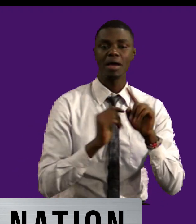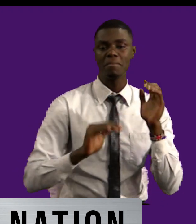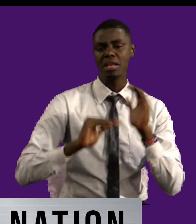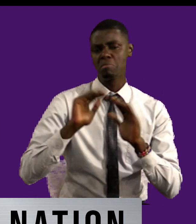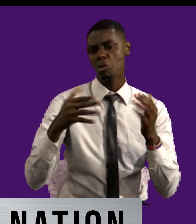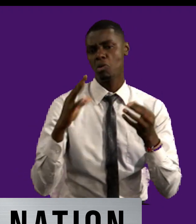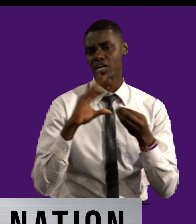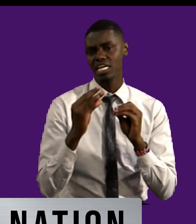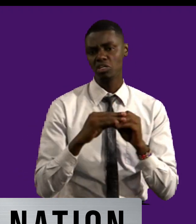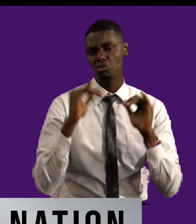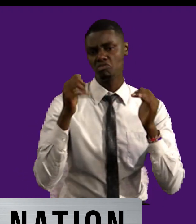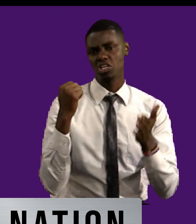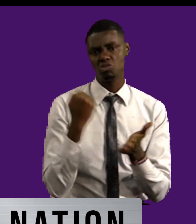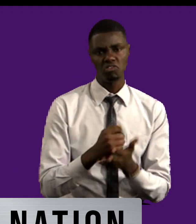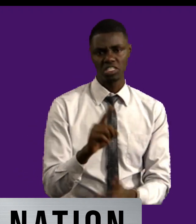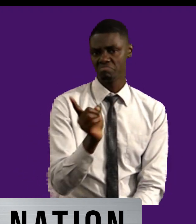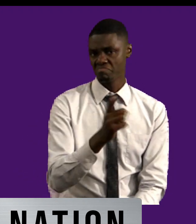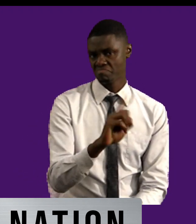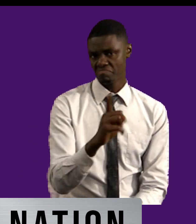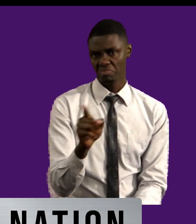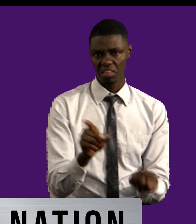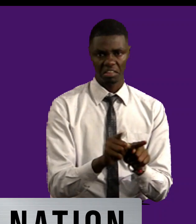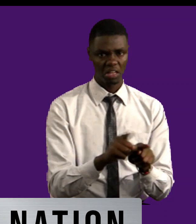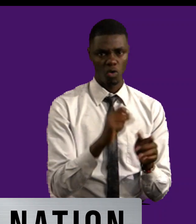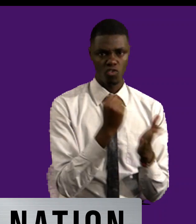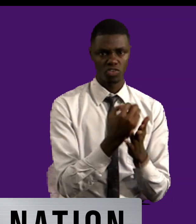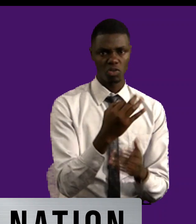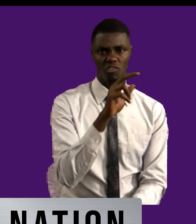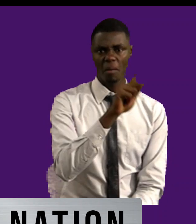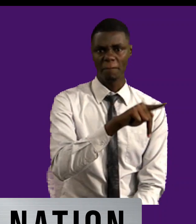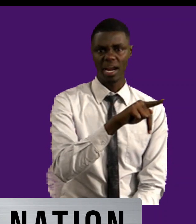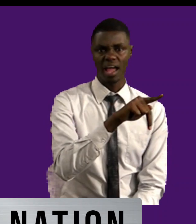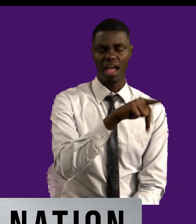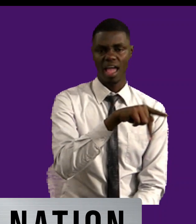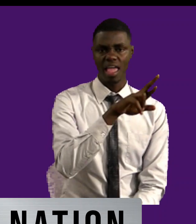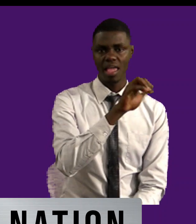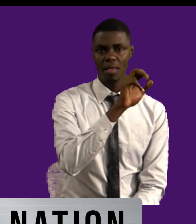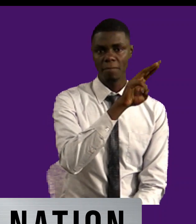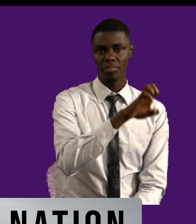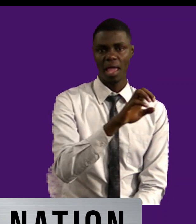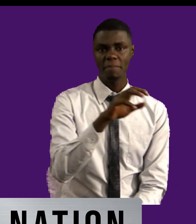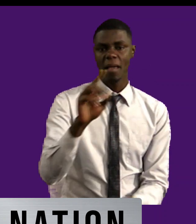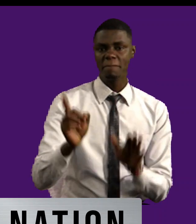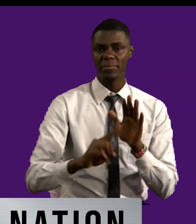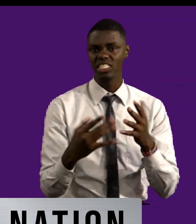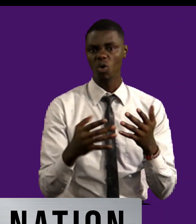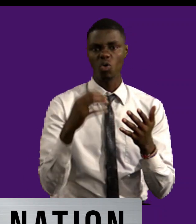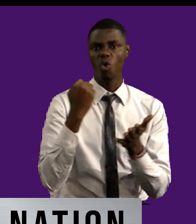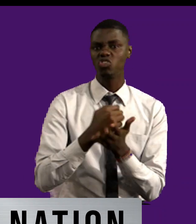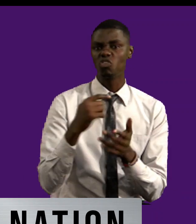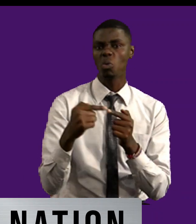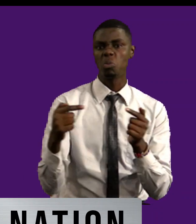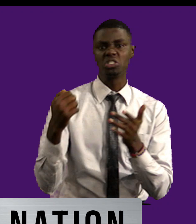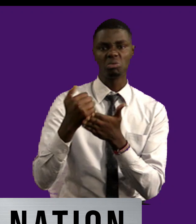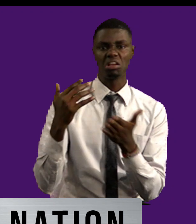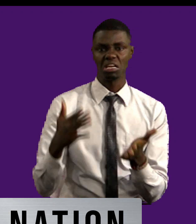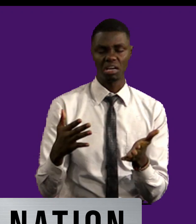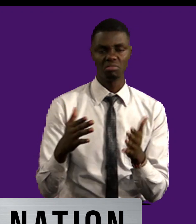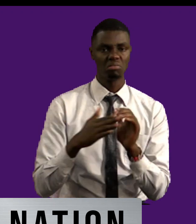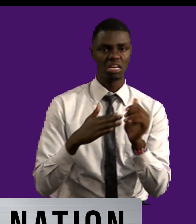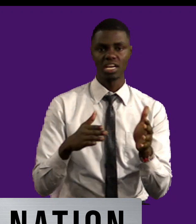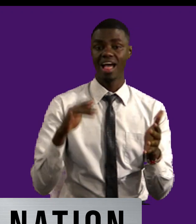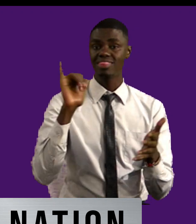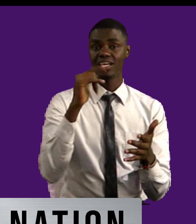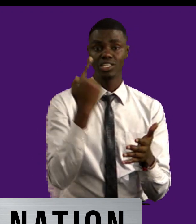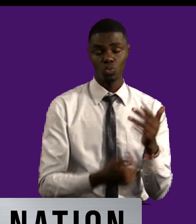creation of new offices like the office of Prime Minister, office of the opposition leader. That is